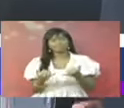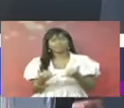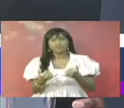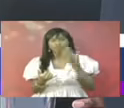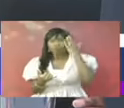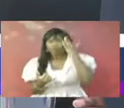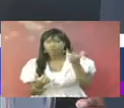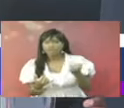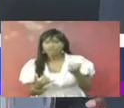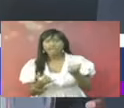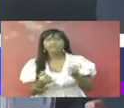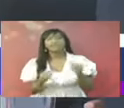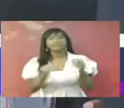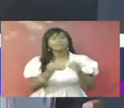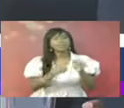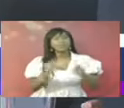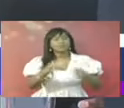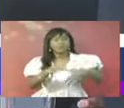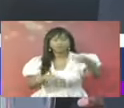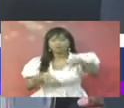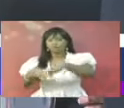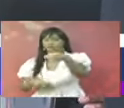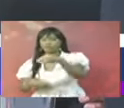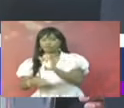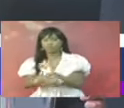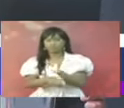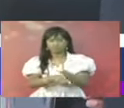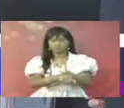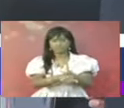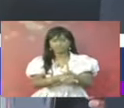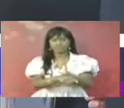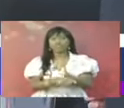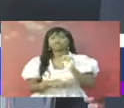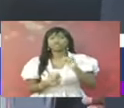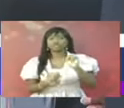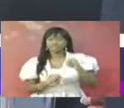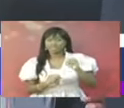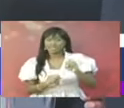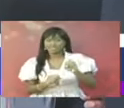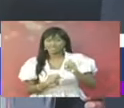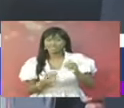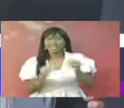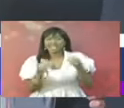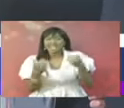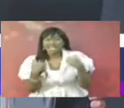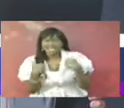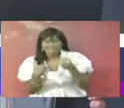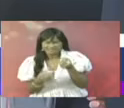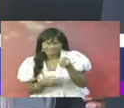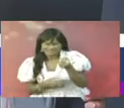begun this increased level of movement. So yes, there is of course a risk that there can be a turnaround instead of a